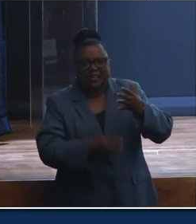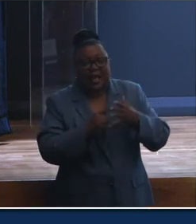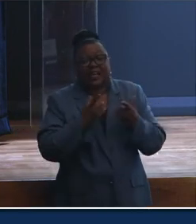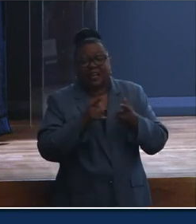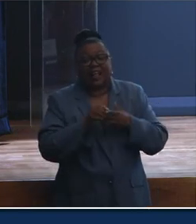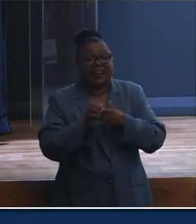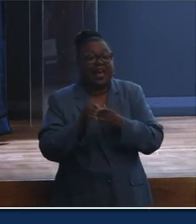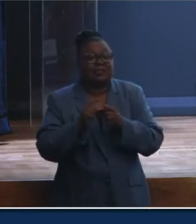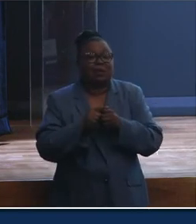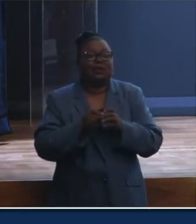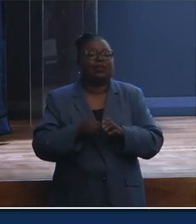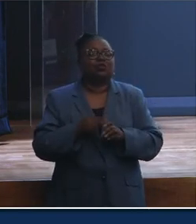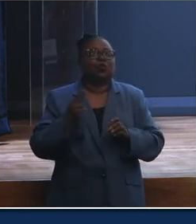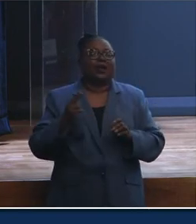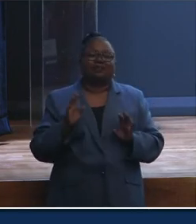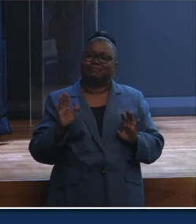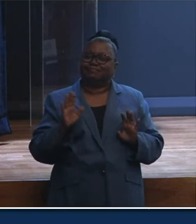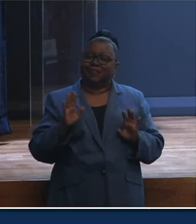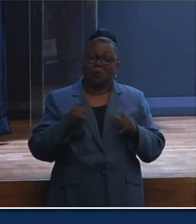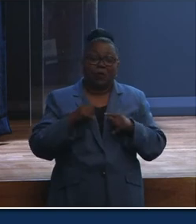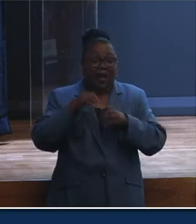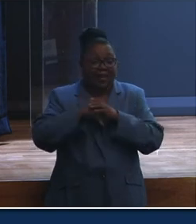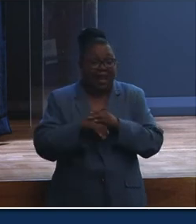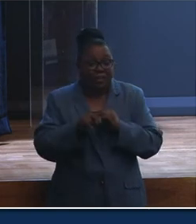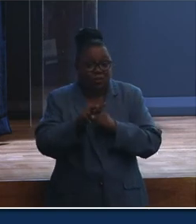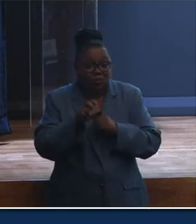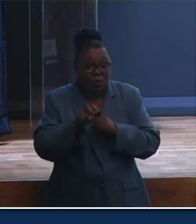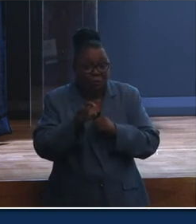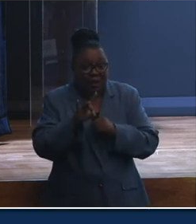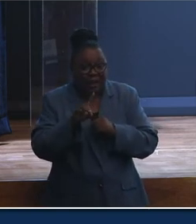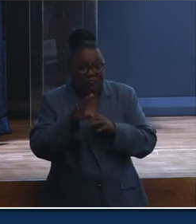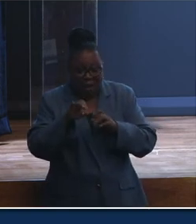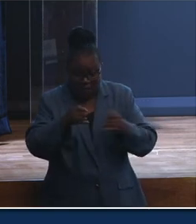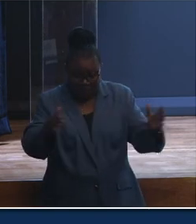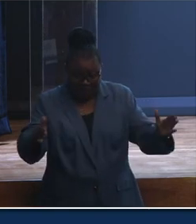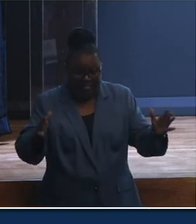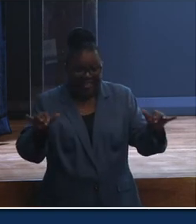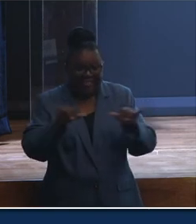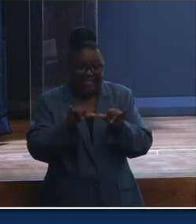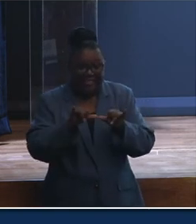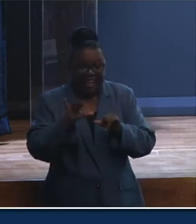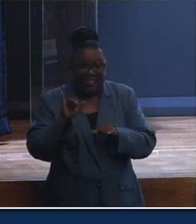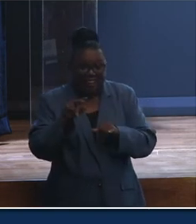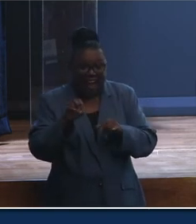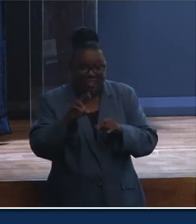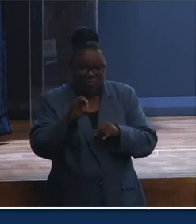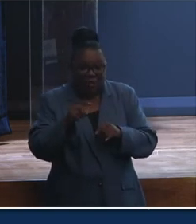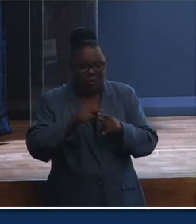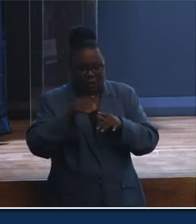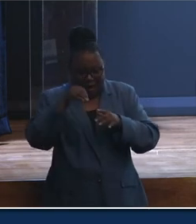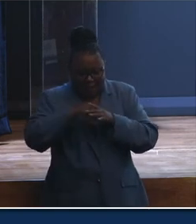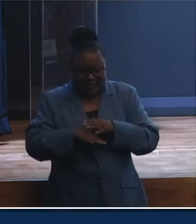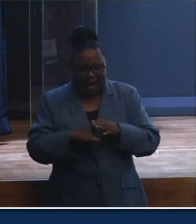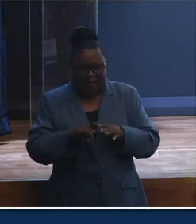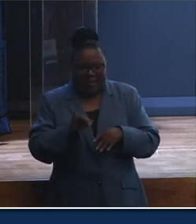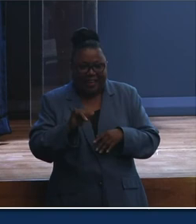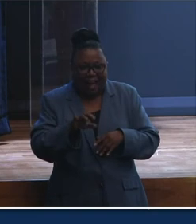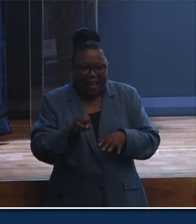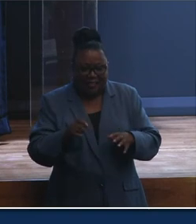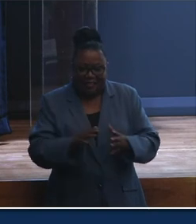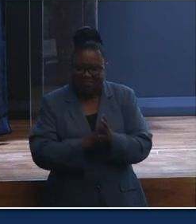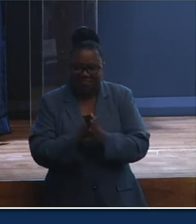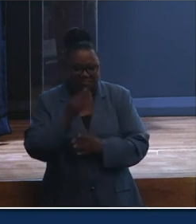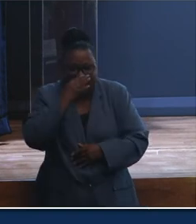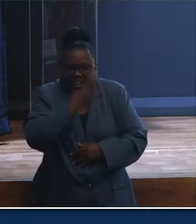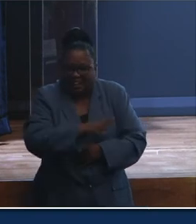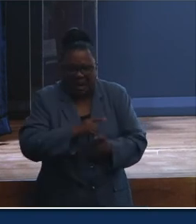have led to me quitting the sport. But when I got in that 200 by 85 box, that's the size of an ice rink, when I got inside that, on that ice sheet, I didn't